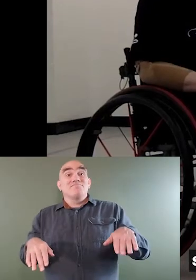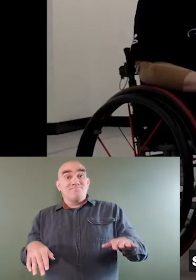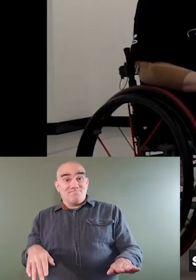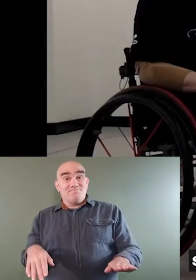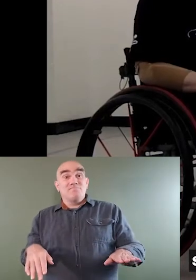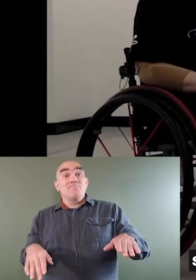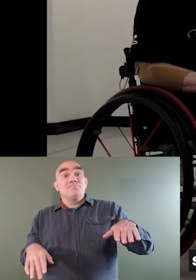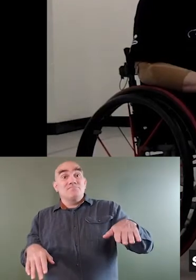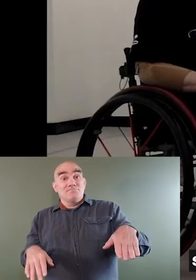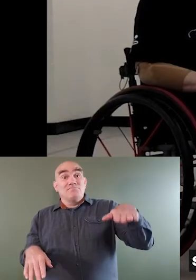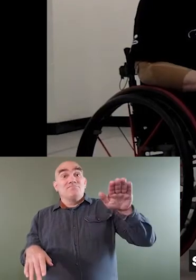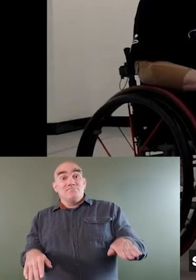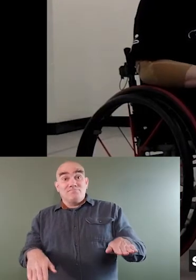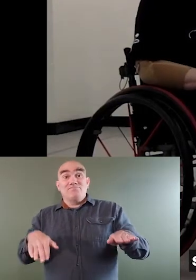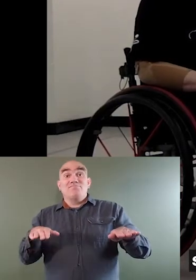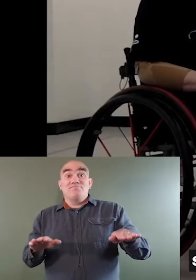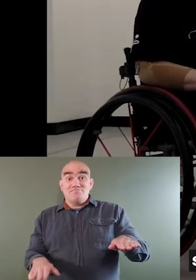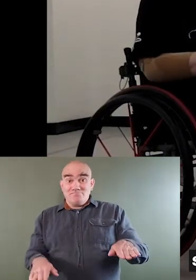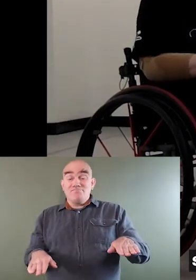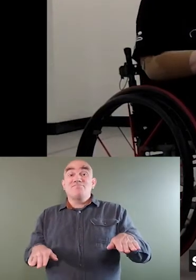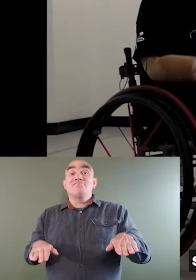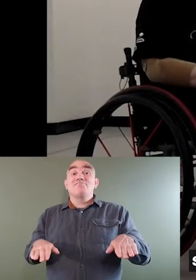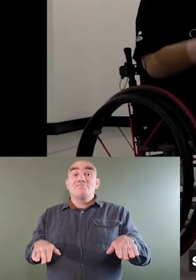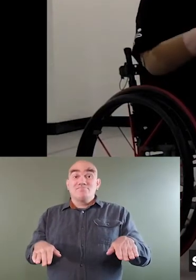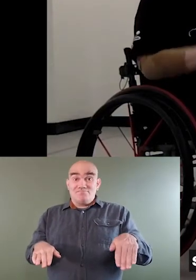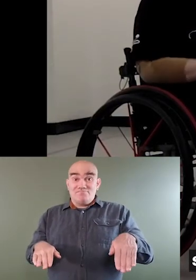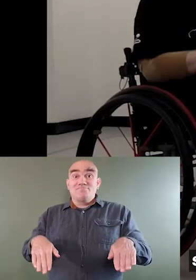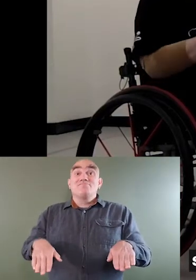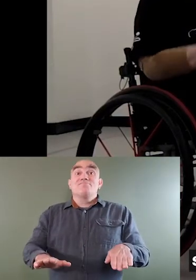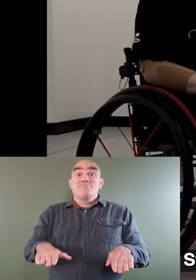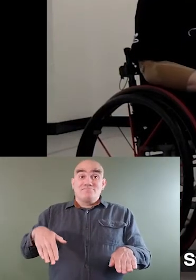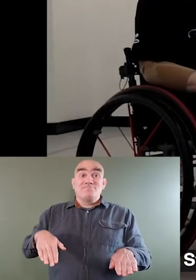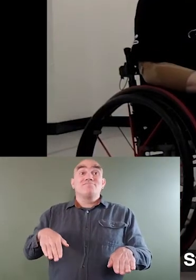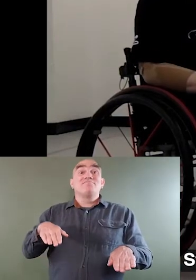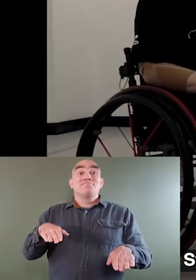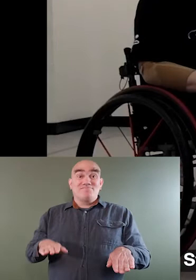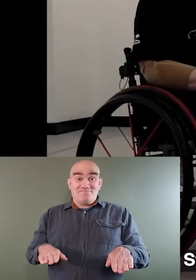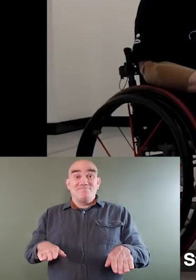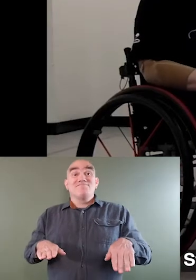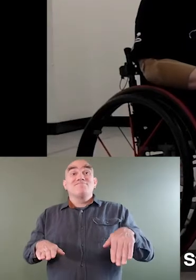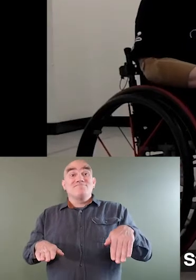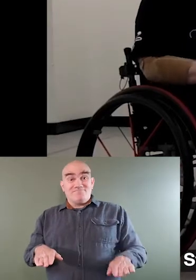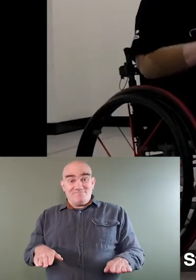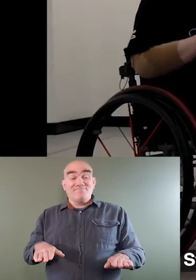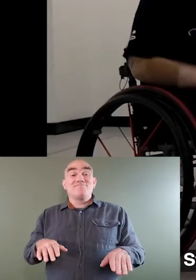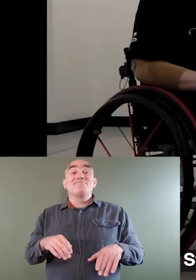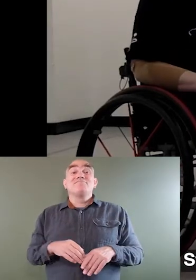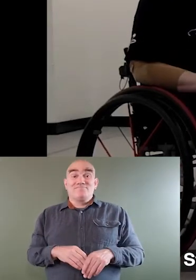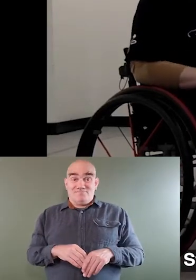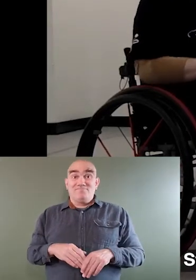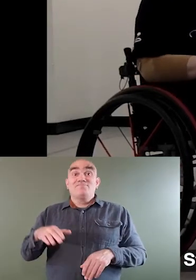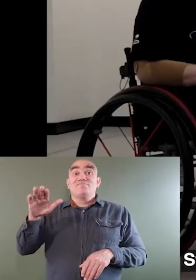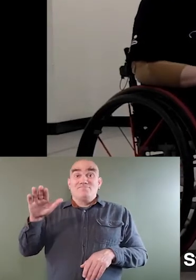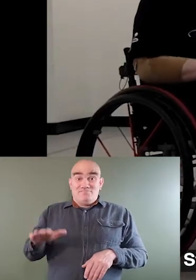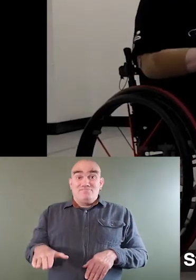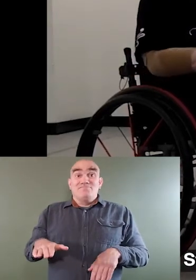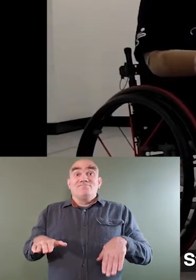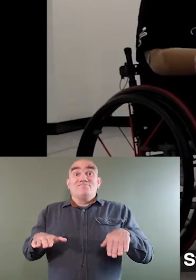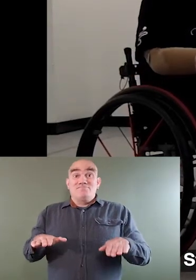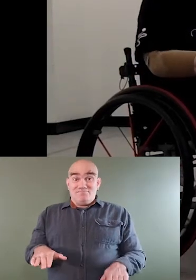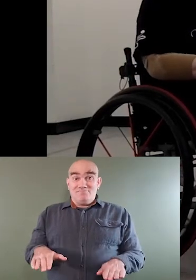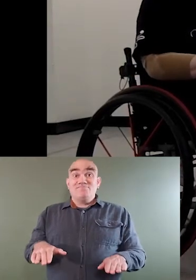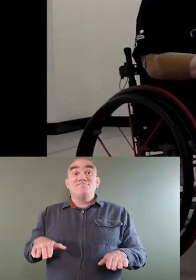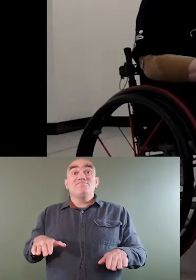stomp, hop, step, go, left, step, stomp, hop, step, go, left,